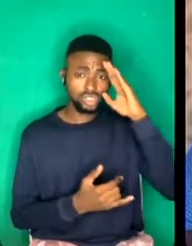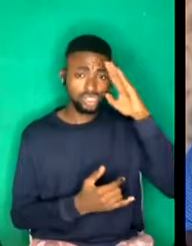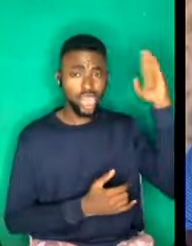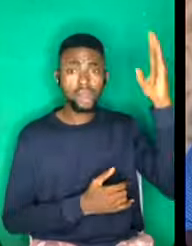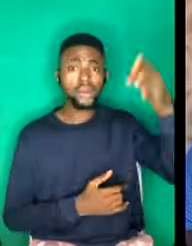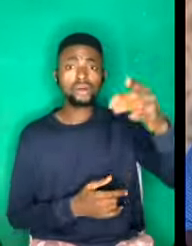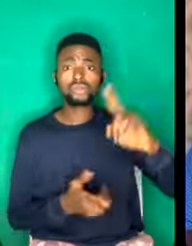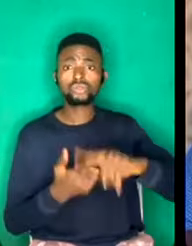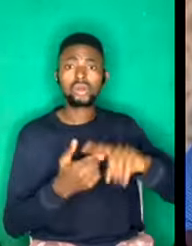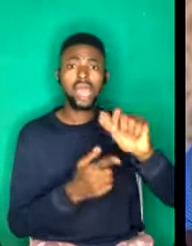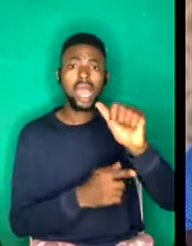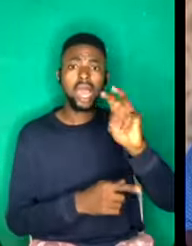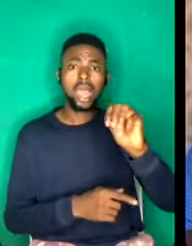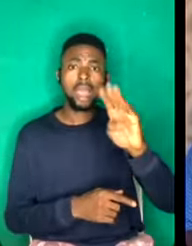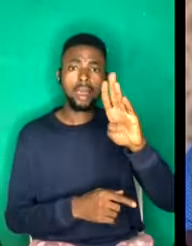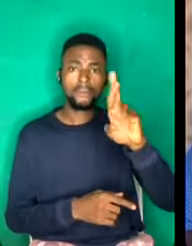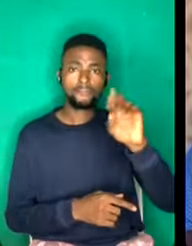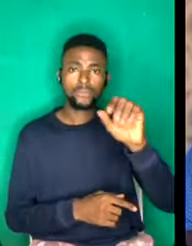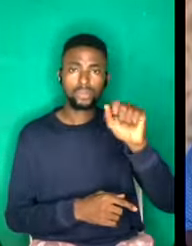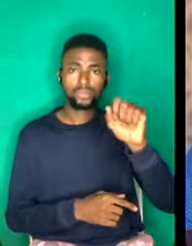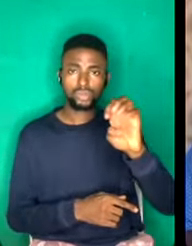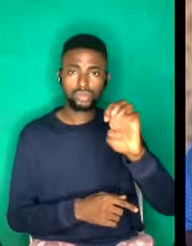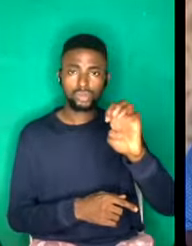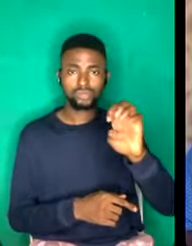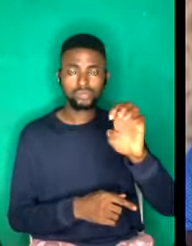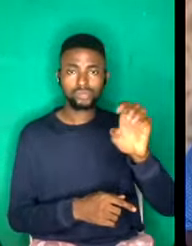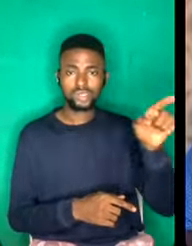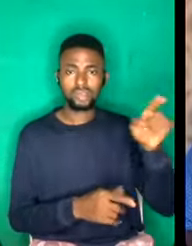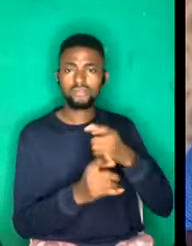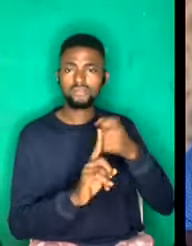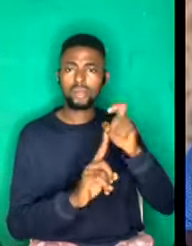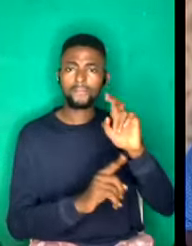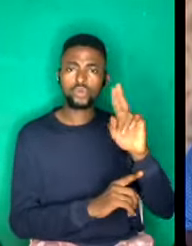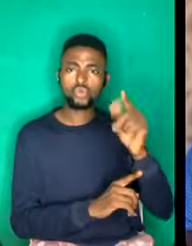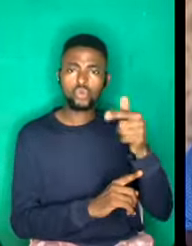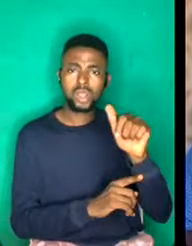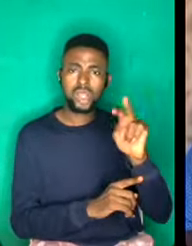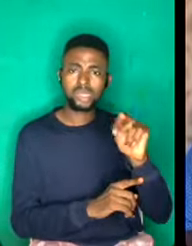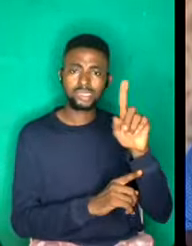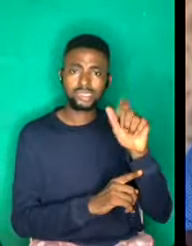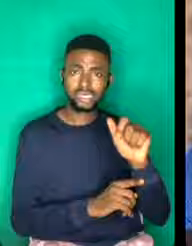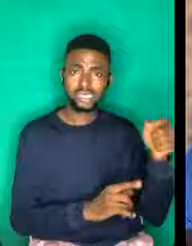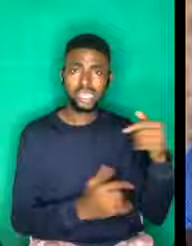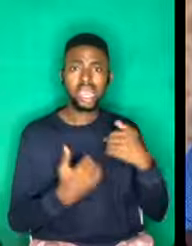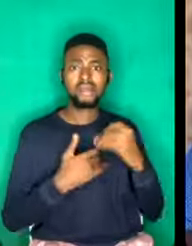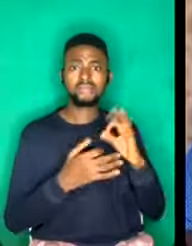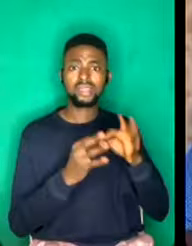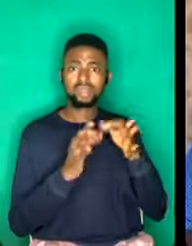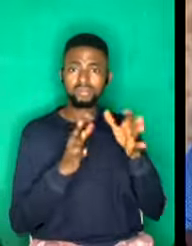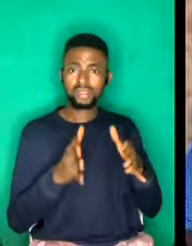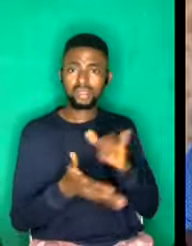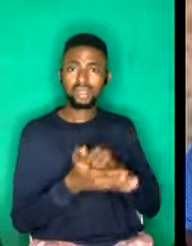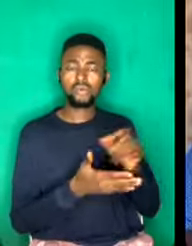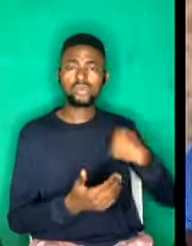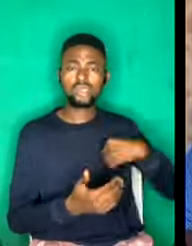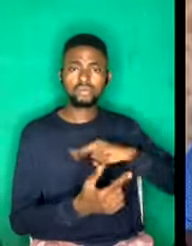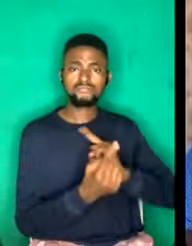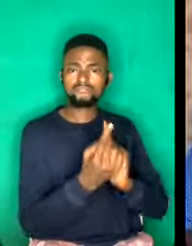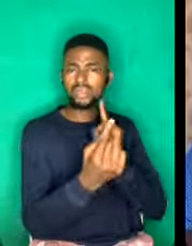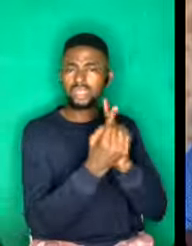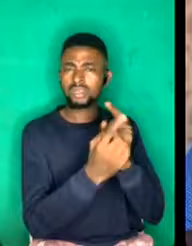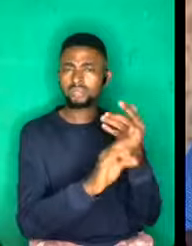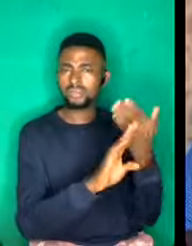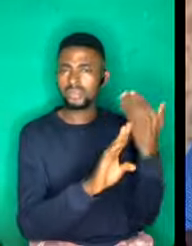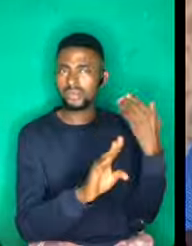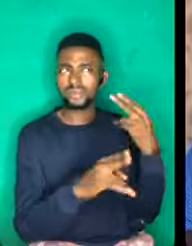think, Uganda, and he has a sign language interpreter whom we had an encounter with. I can't remember, I think Gideon or